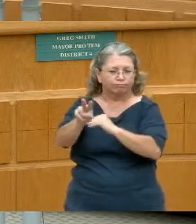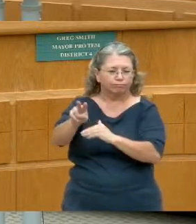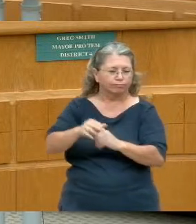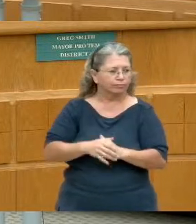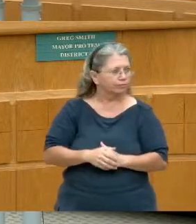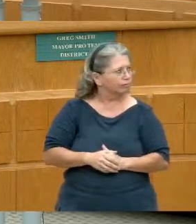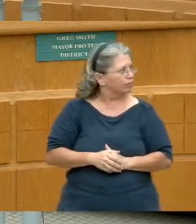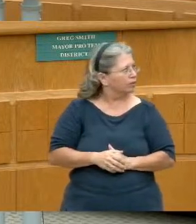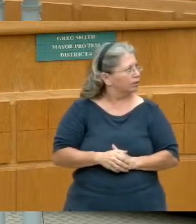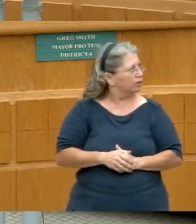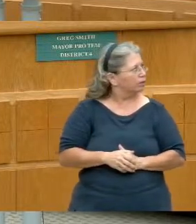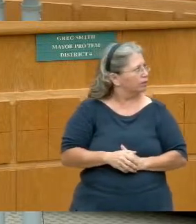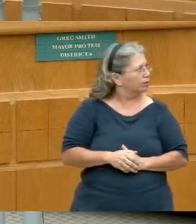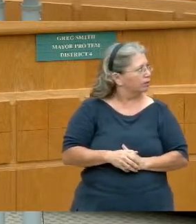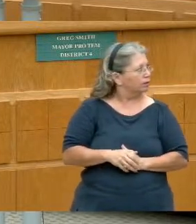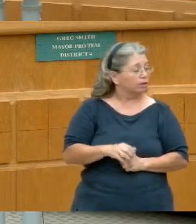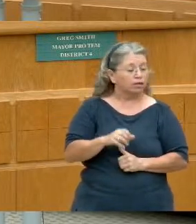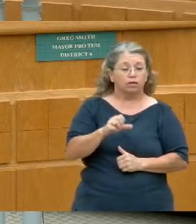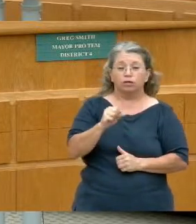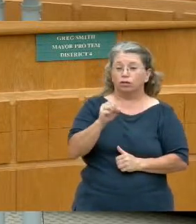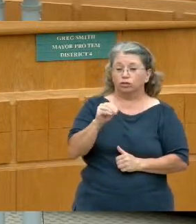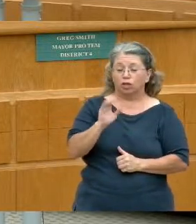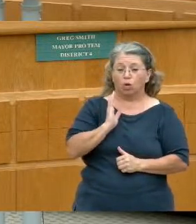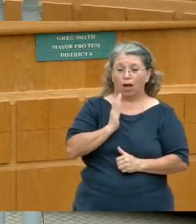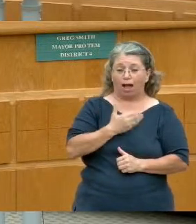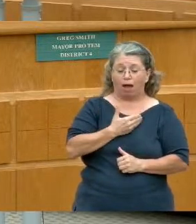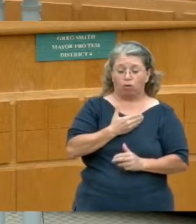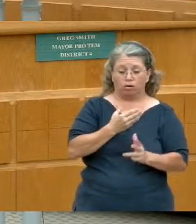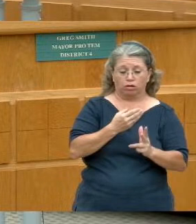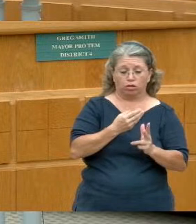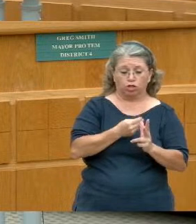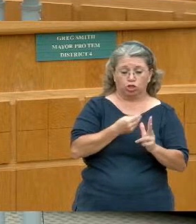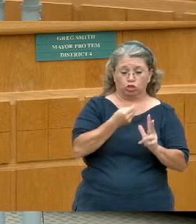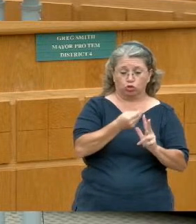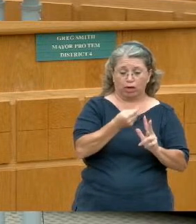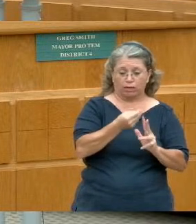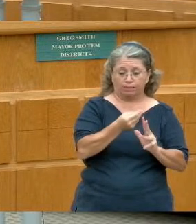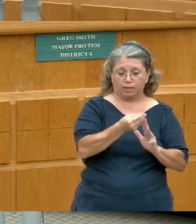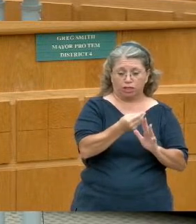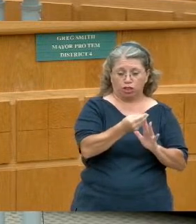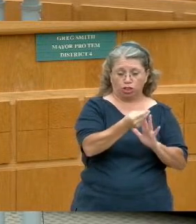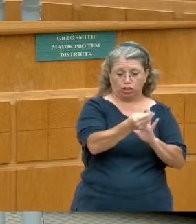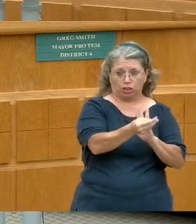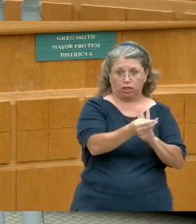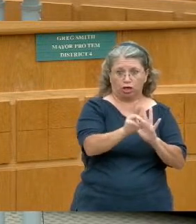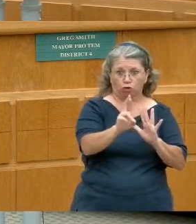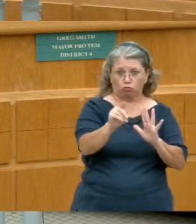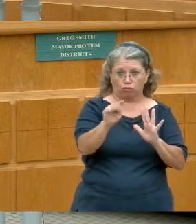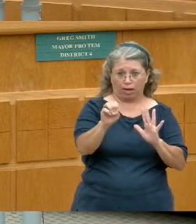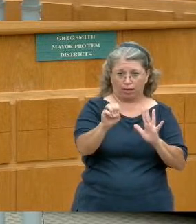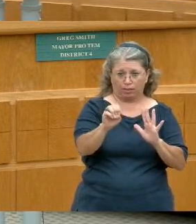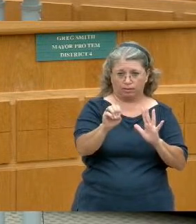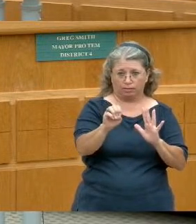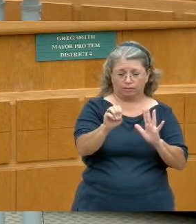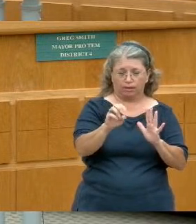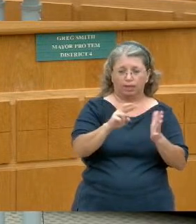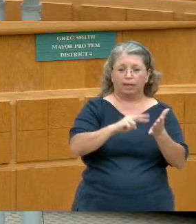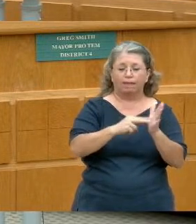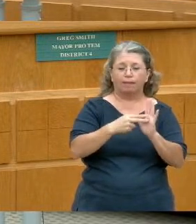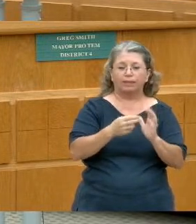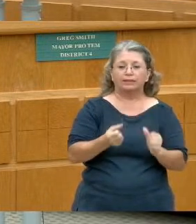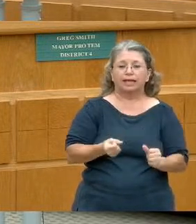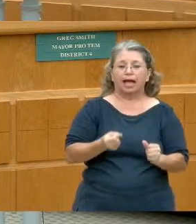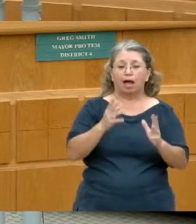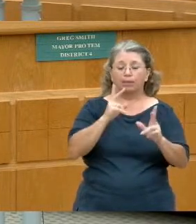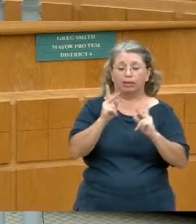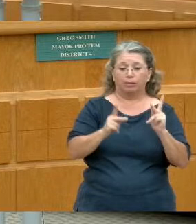the transmission rate is this thing that we're really concerned about because that's how many people get infected after each other person